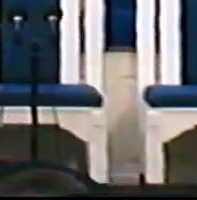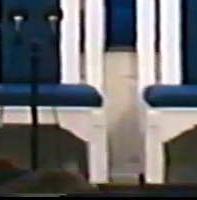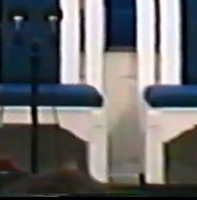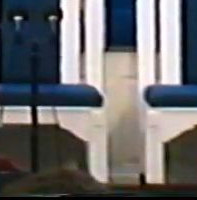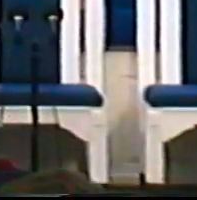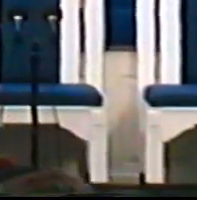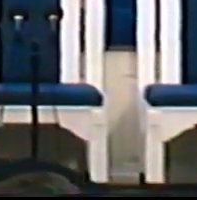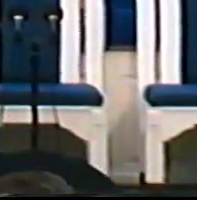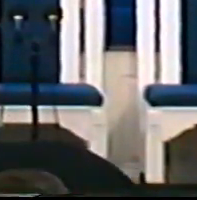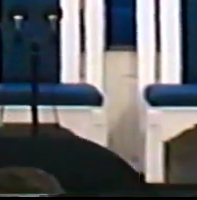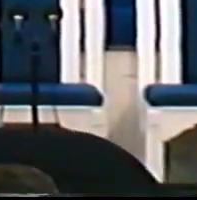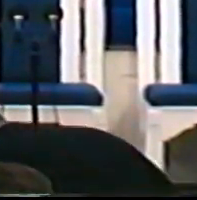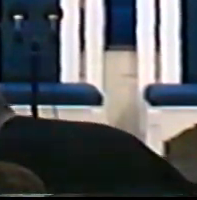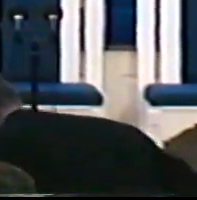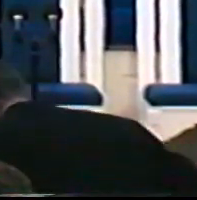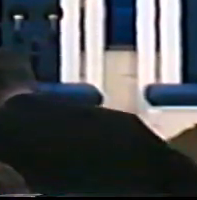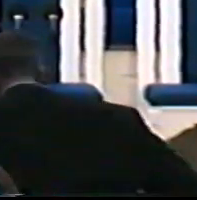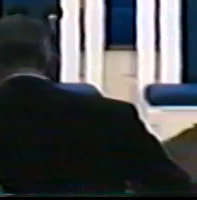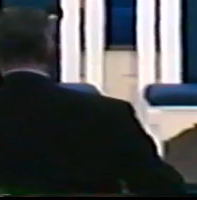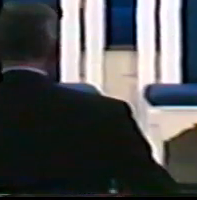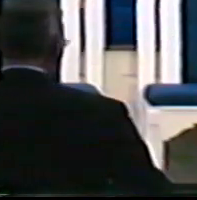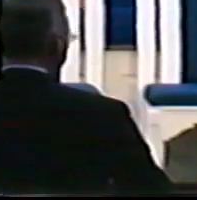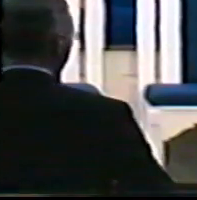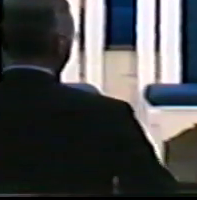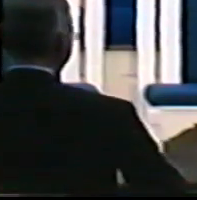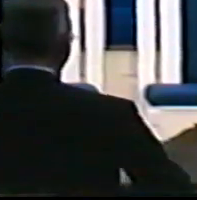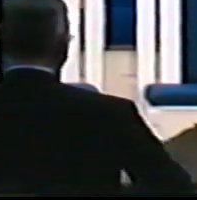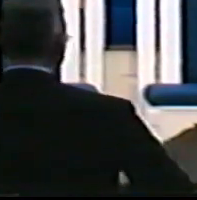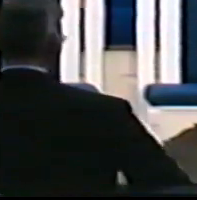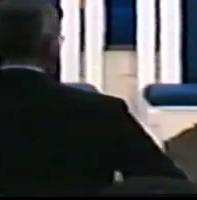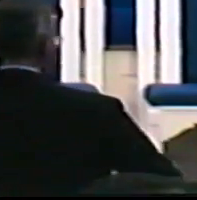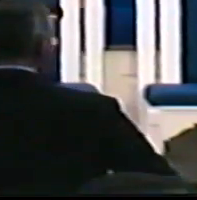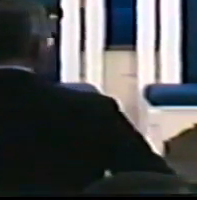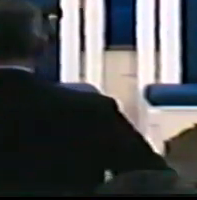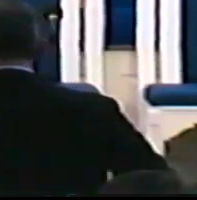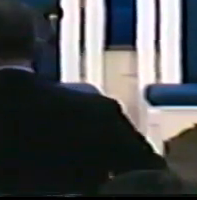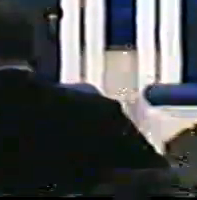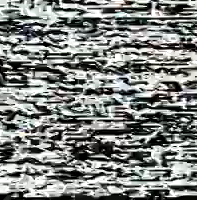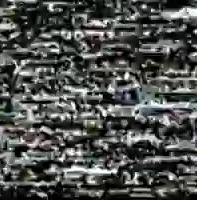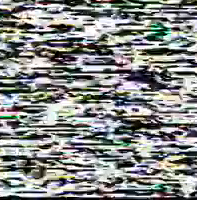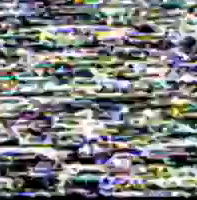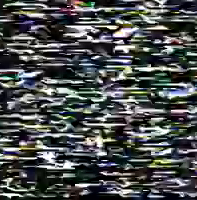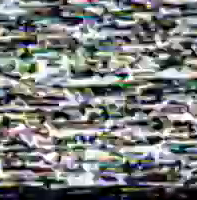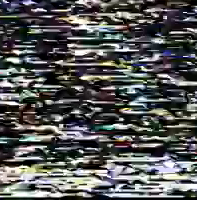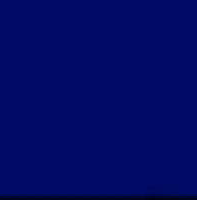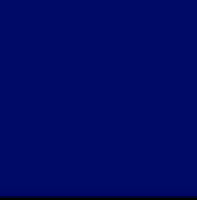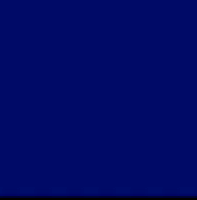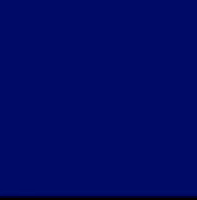you leave, all right? Gina? Bless you. Come play the.